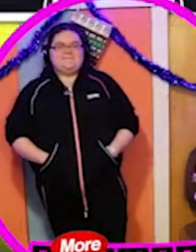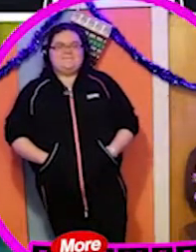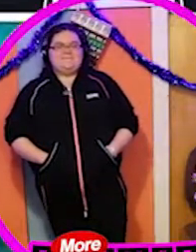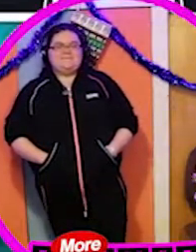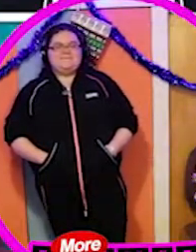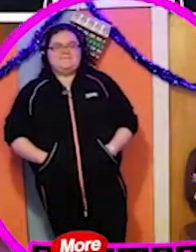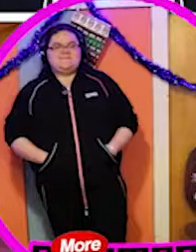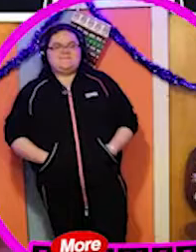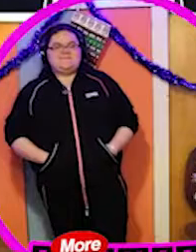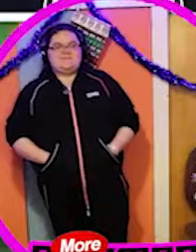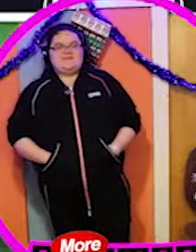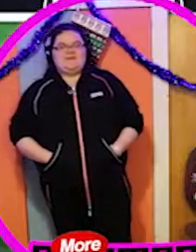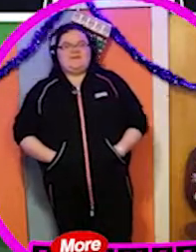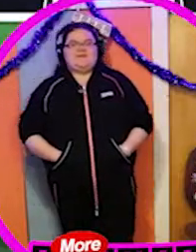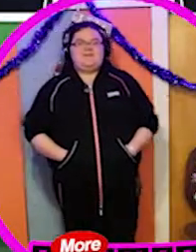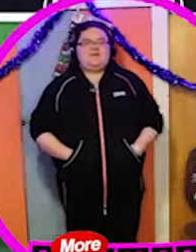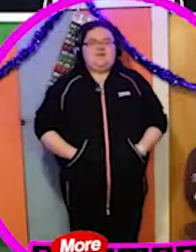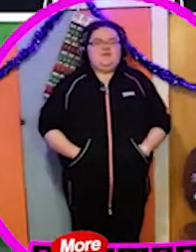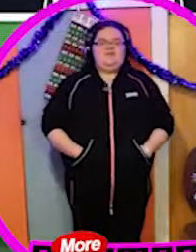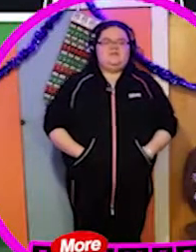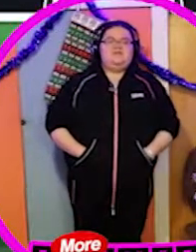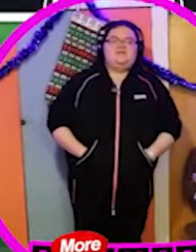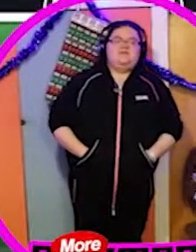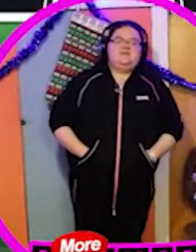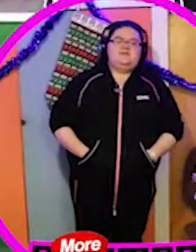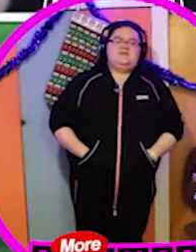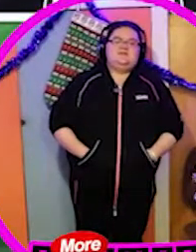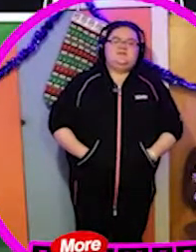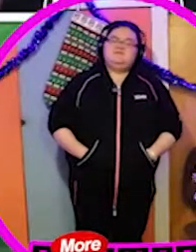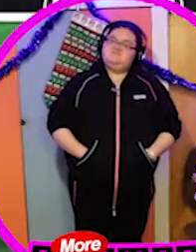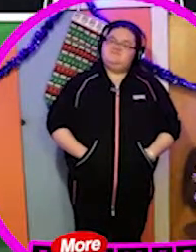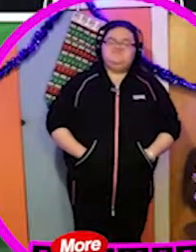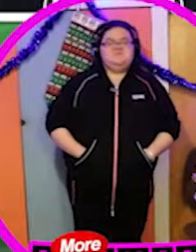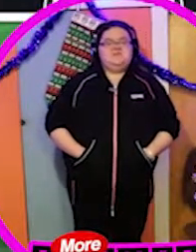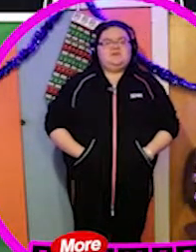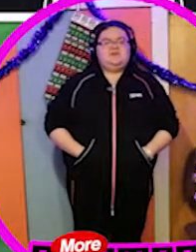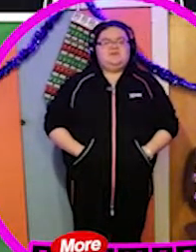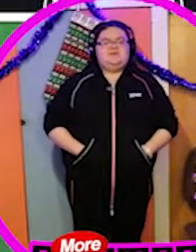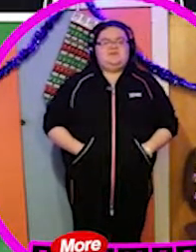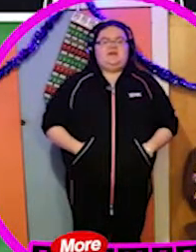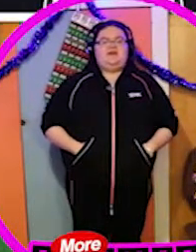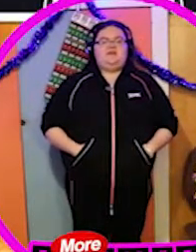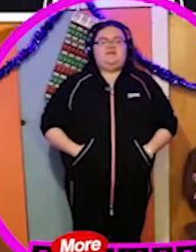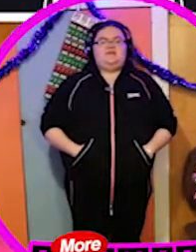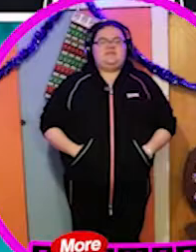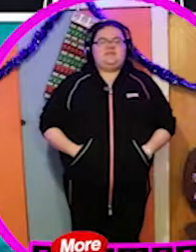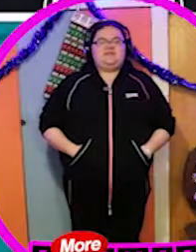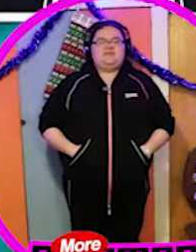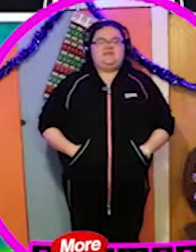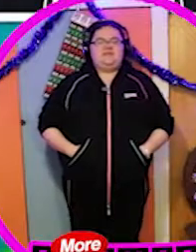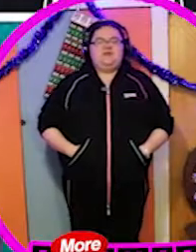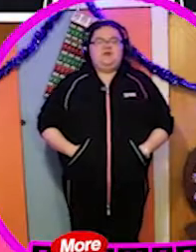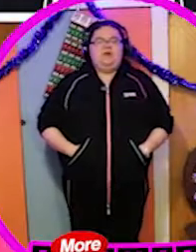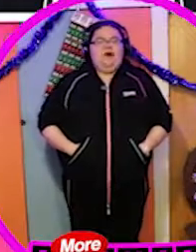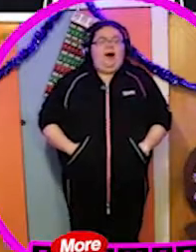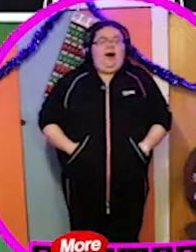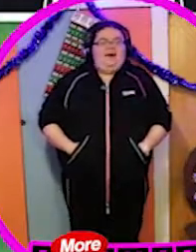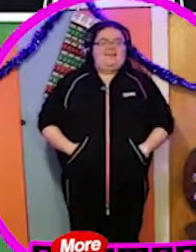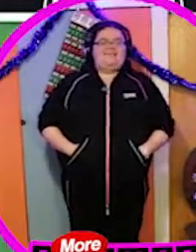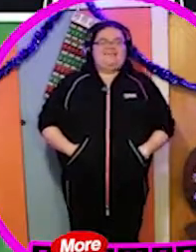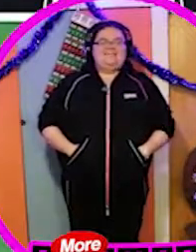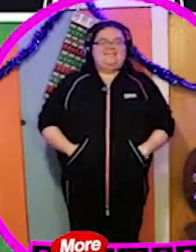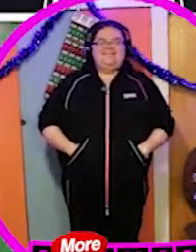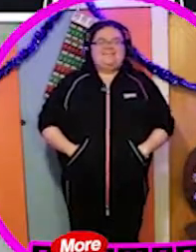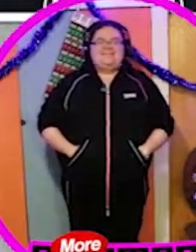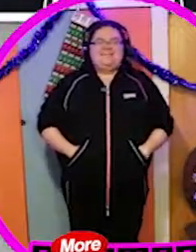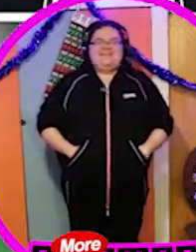win. I put the pressure on him. Think so? Man, like Gordon. No, he's not looking good bro, right now. Bro, Gordon. Not looking good. Gordon Freeman.